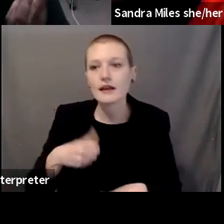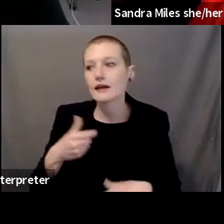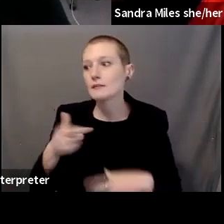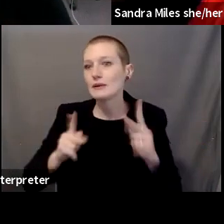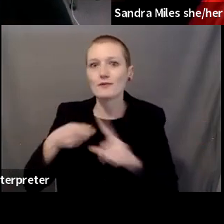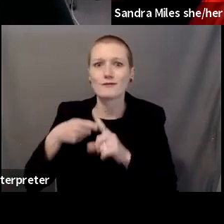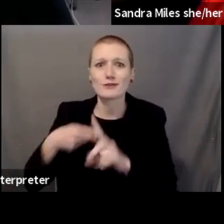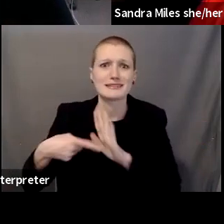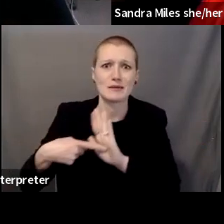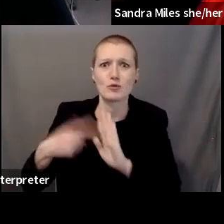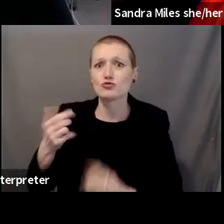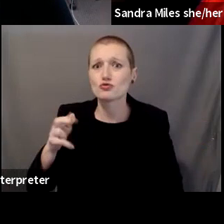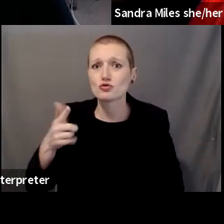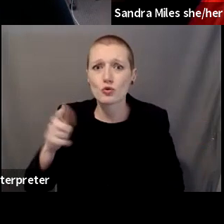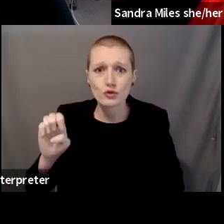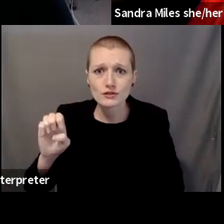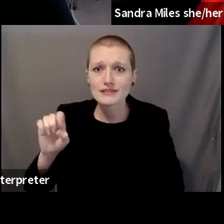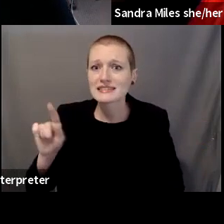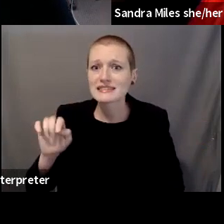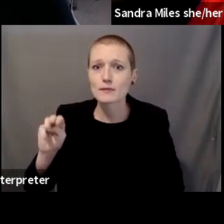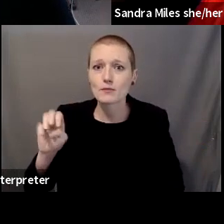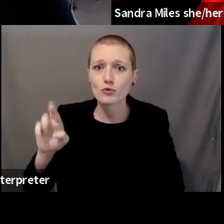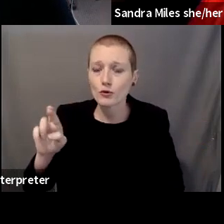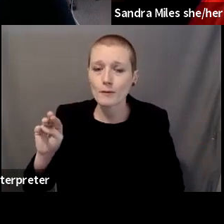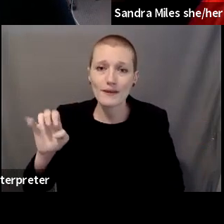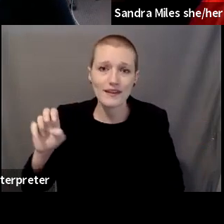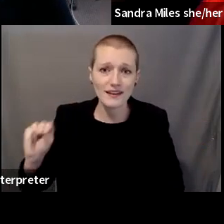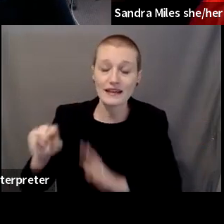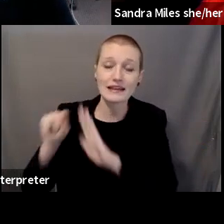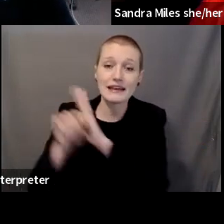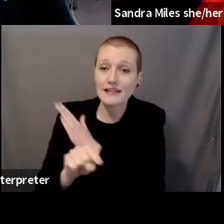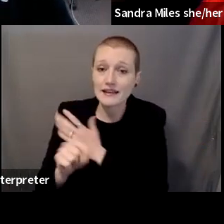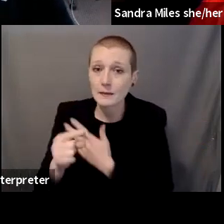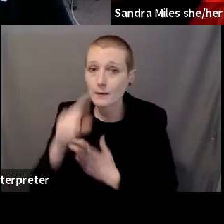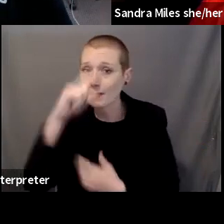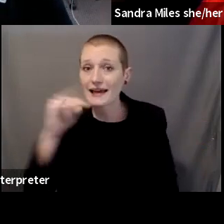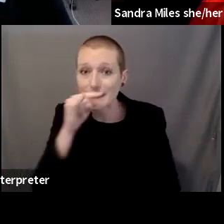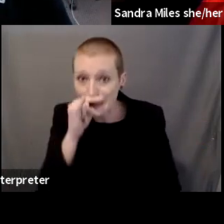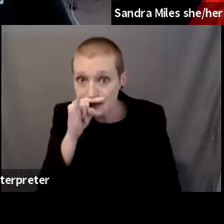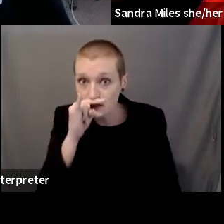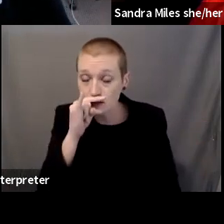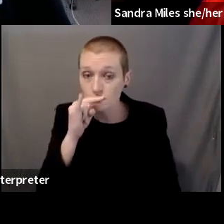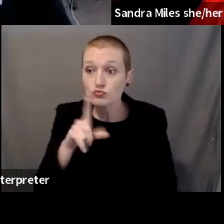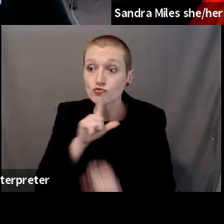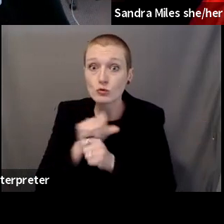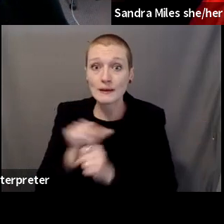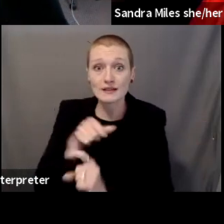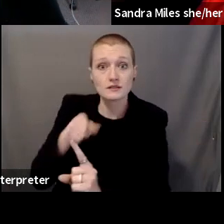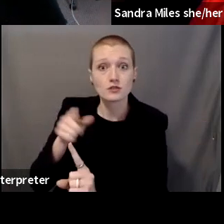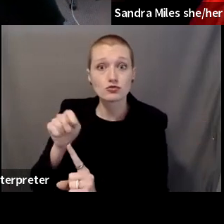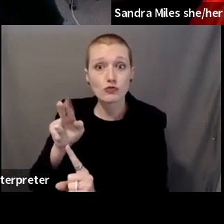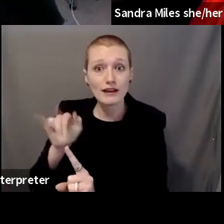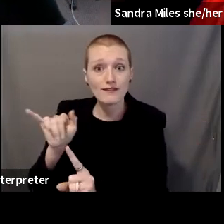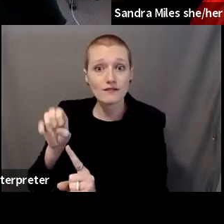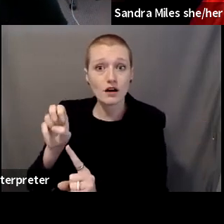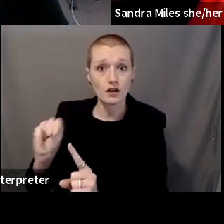he was a kid. And just having us, you know, relive these type of events where we're now having